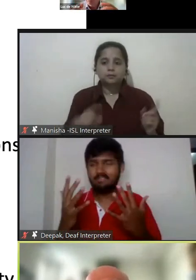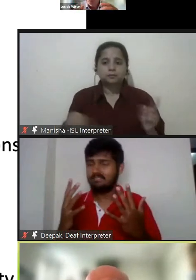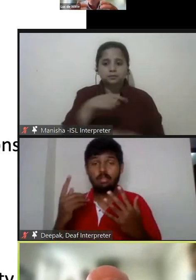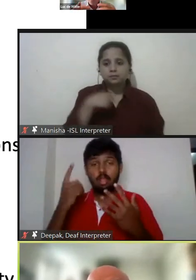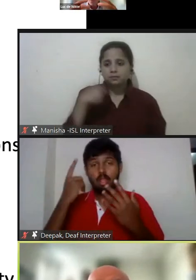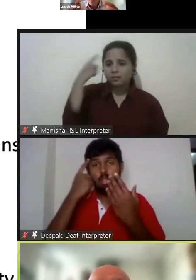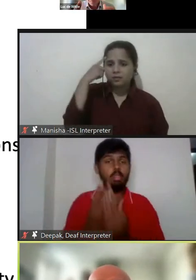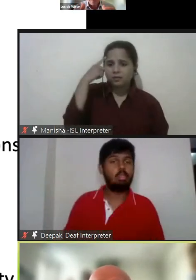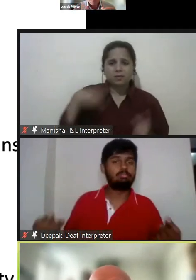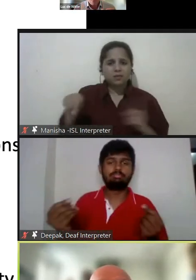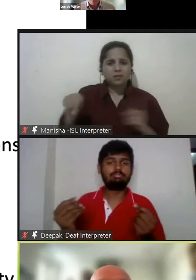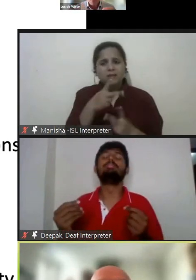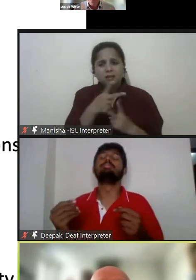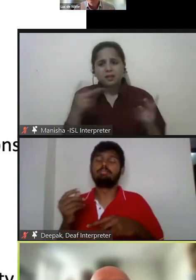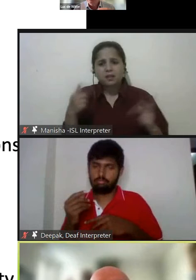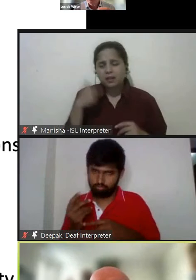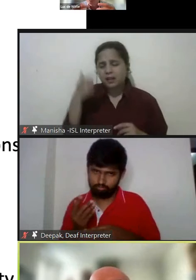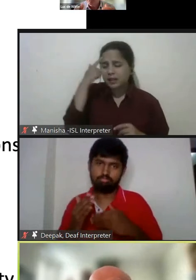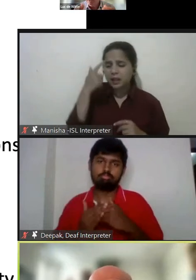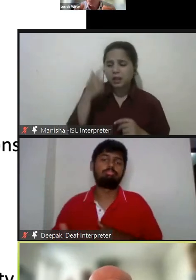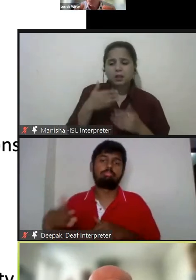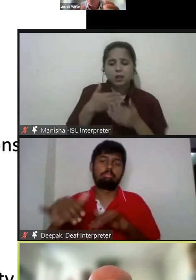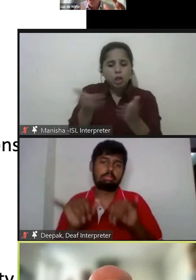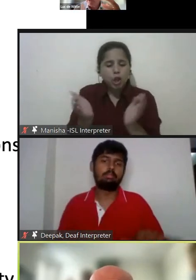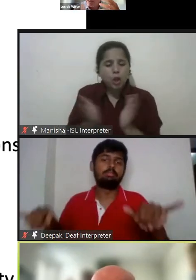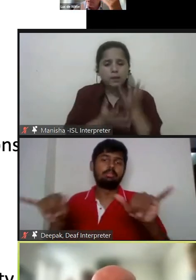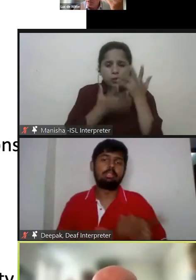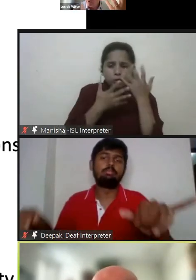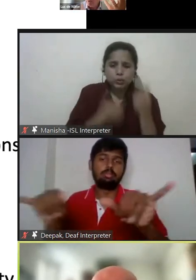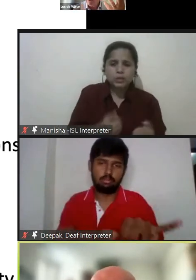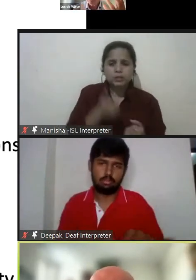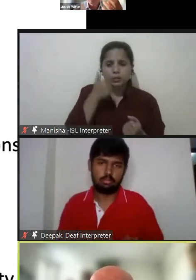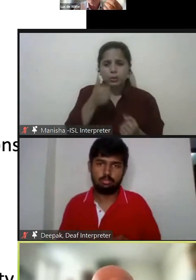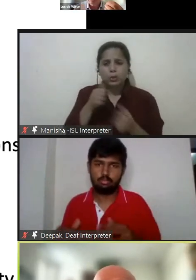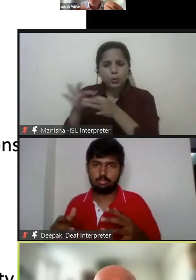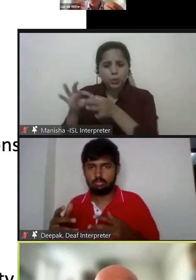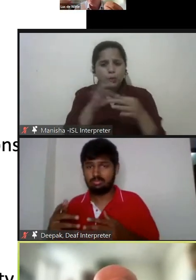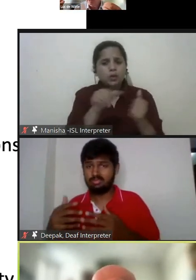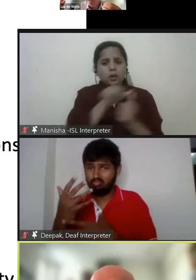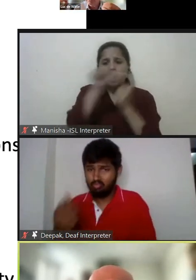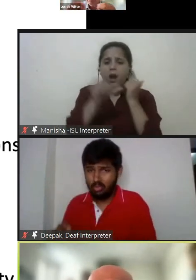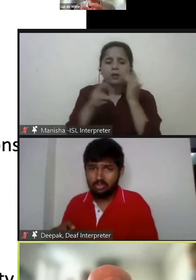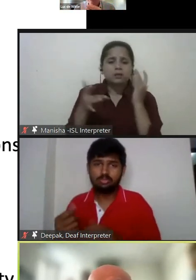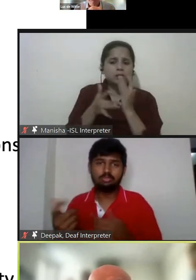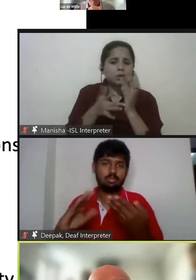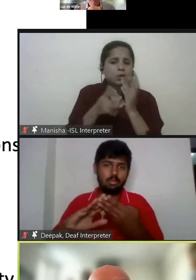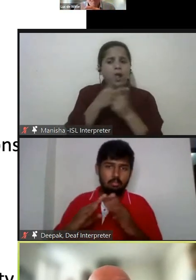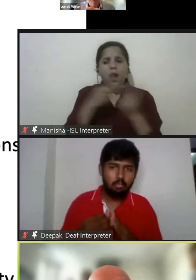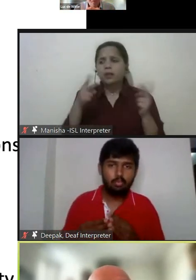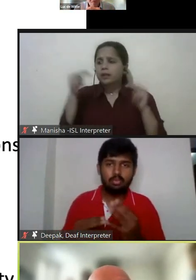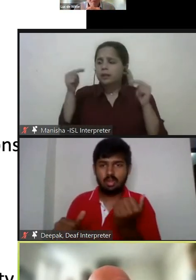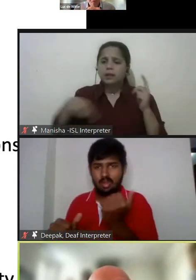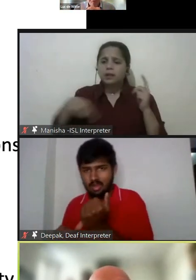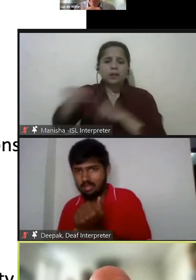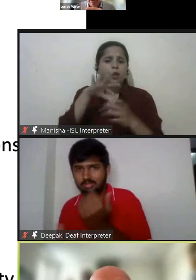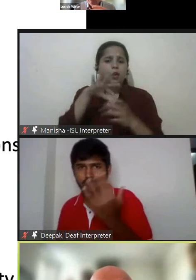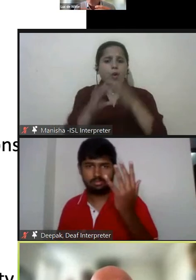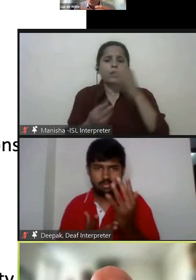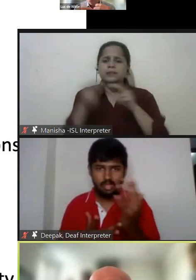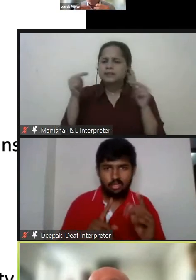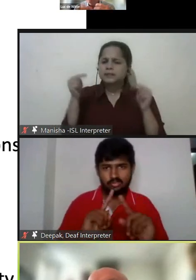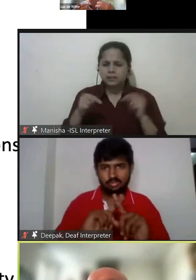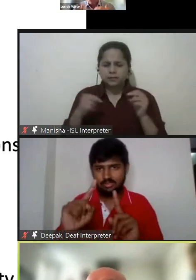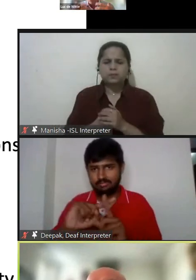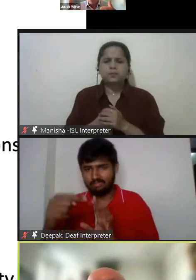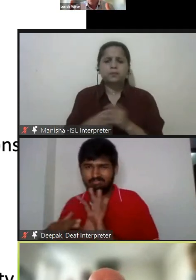in the community, is trusted by the community, has good links with this assistive technology center and other healthcare organizations, and